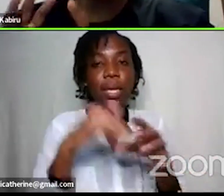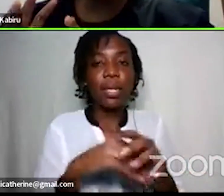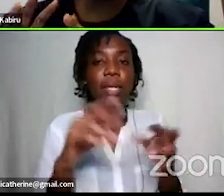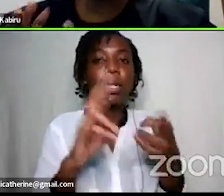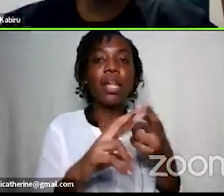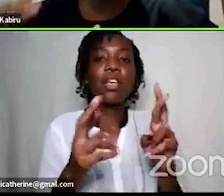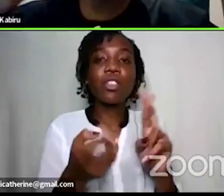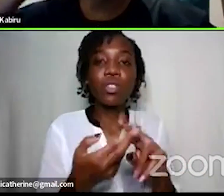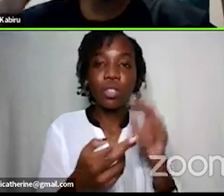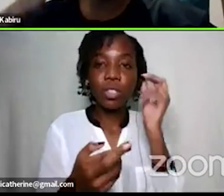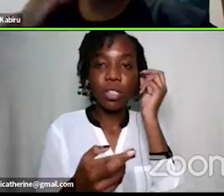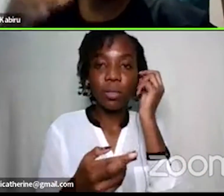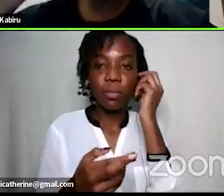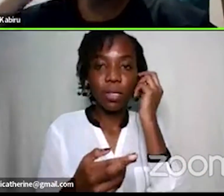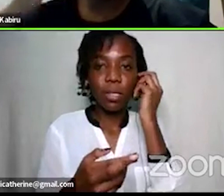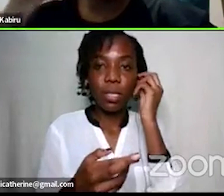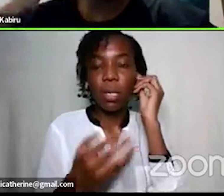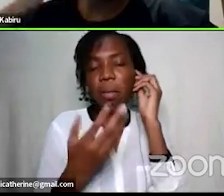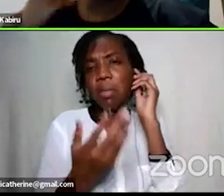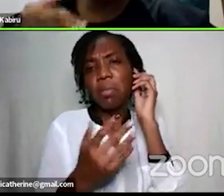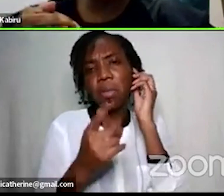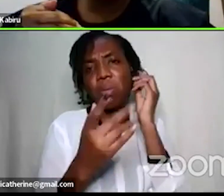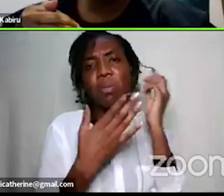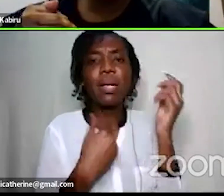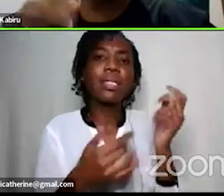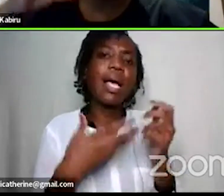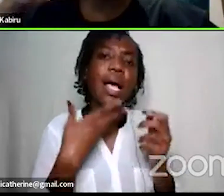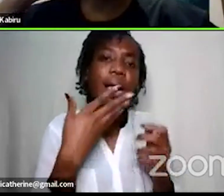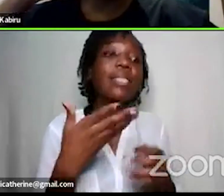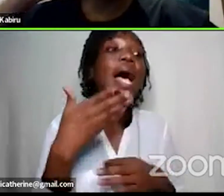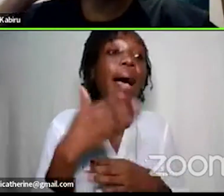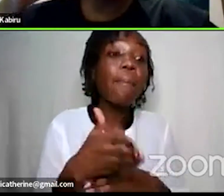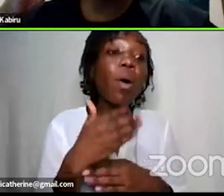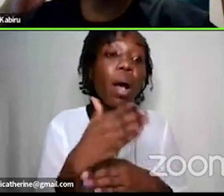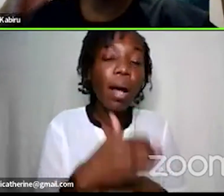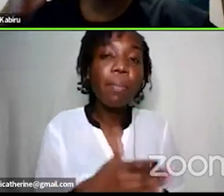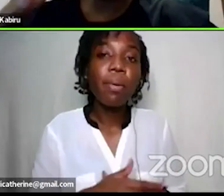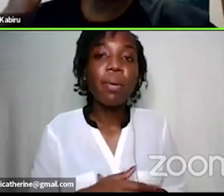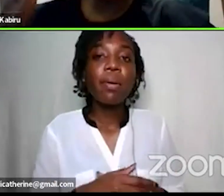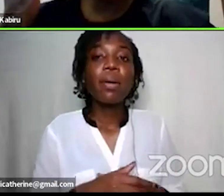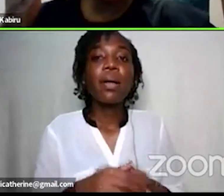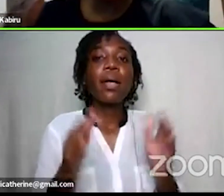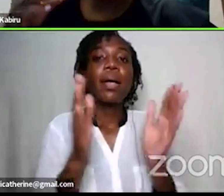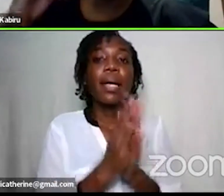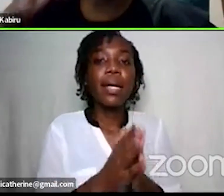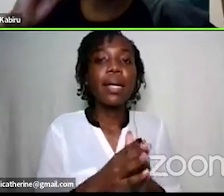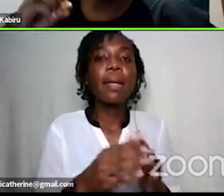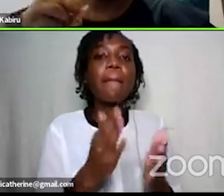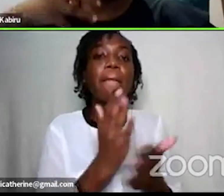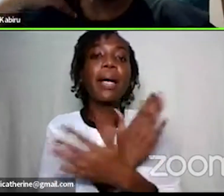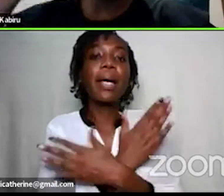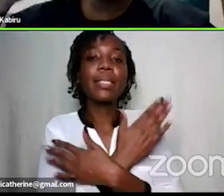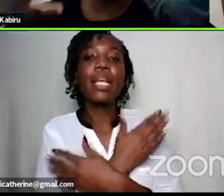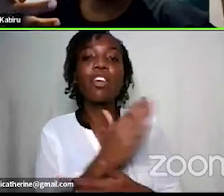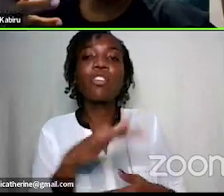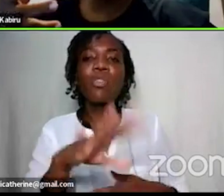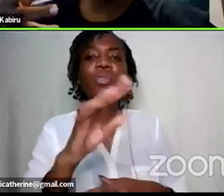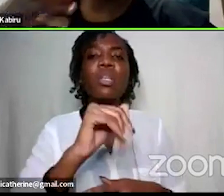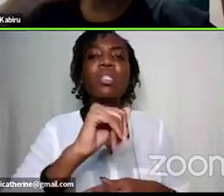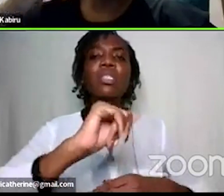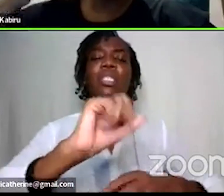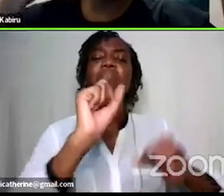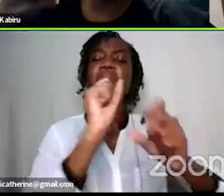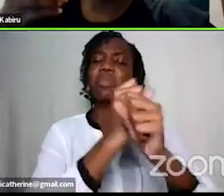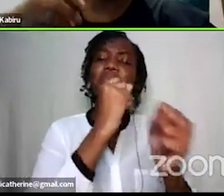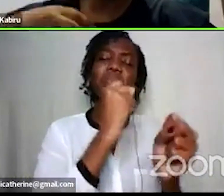In relationships, you might want an answer there and then, and your spouse or your partner is not capable to